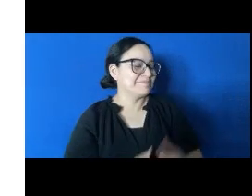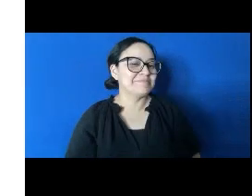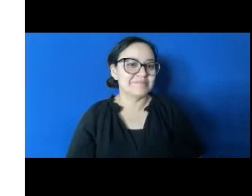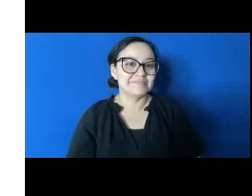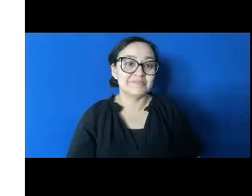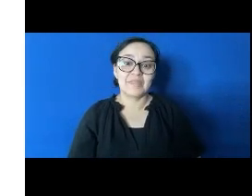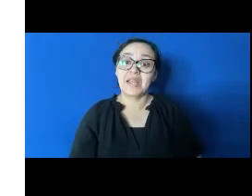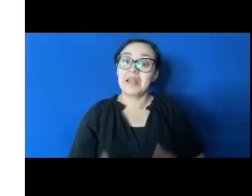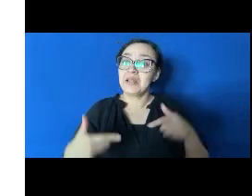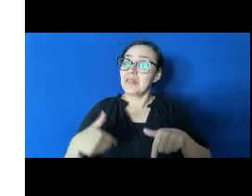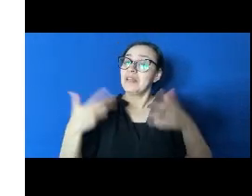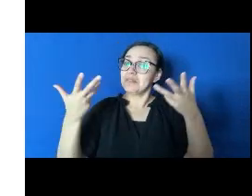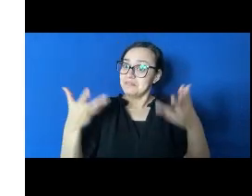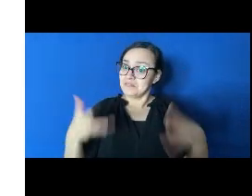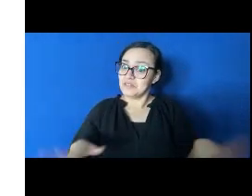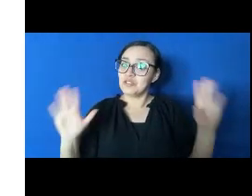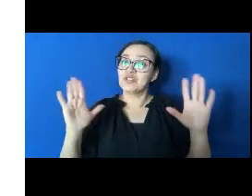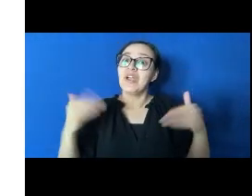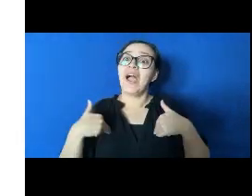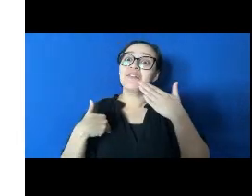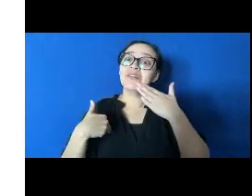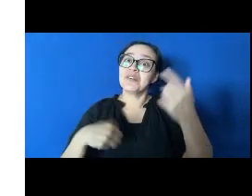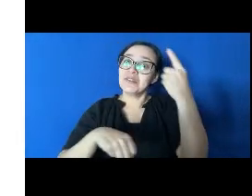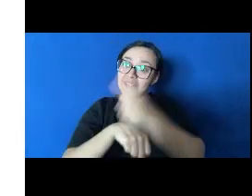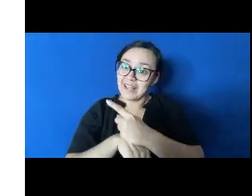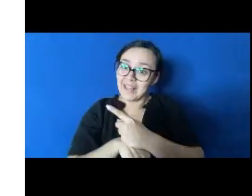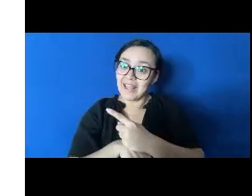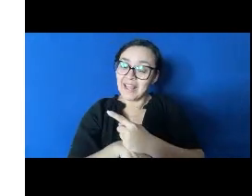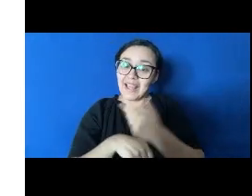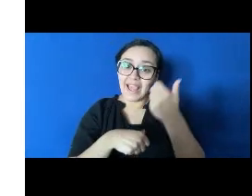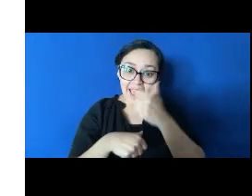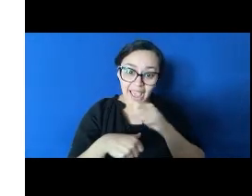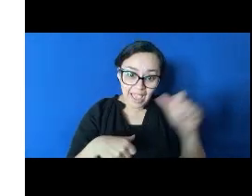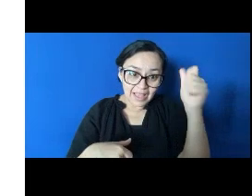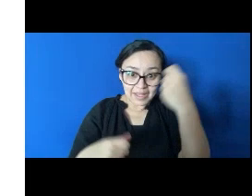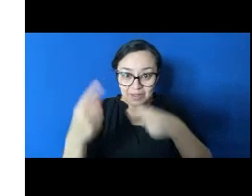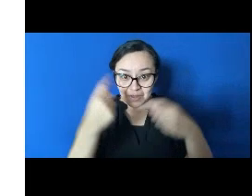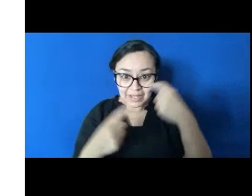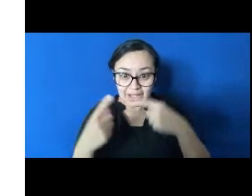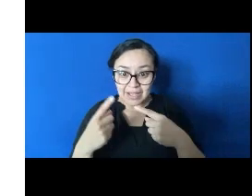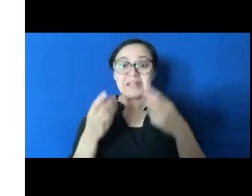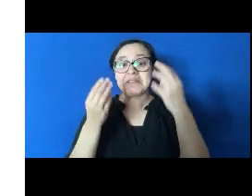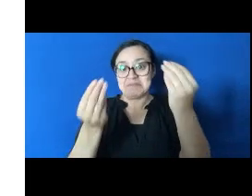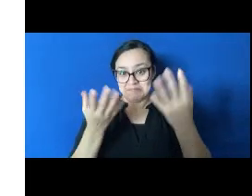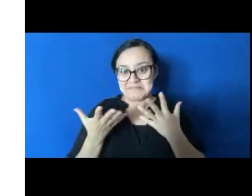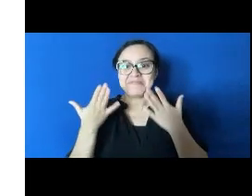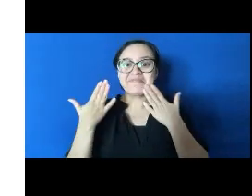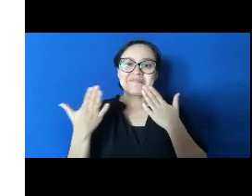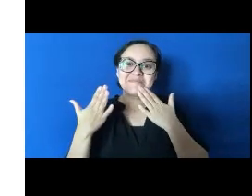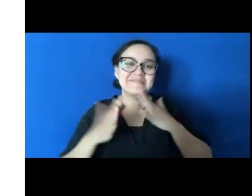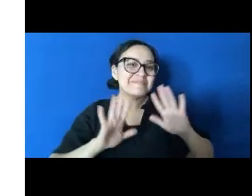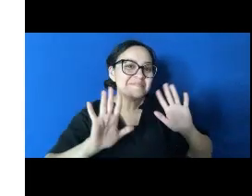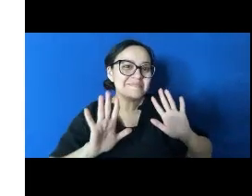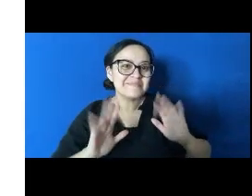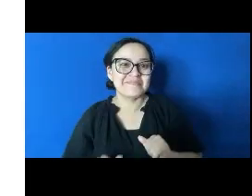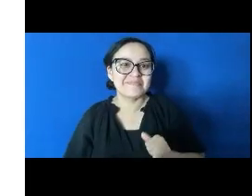today. Thank you. That would be the end of the tech talk. Any questions that you may have, let